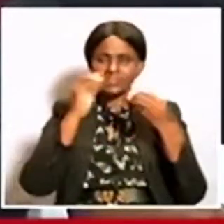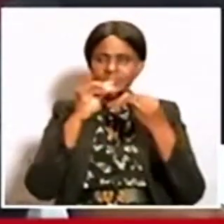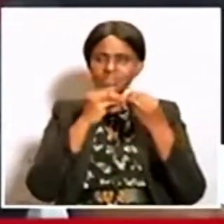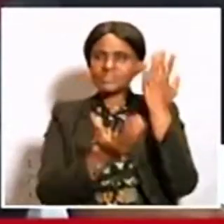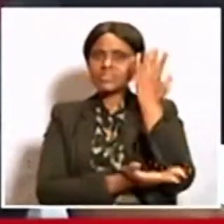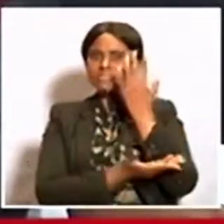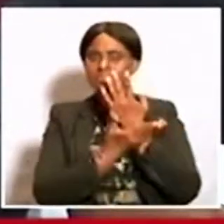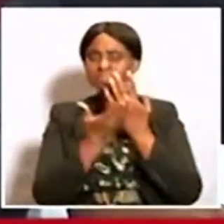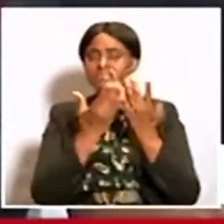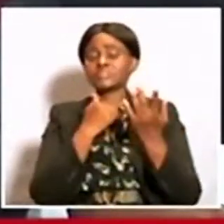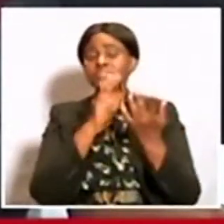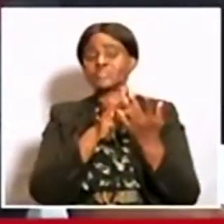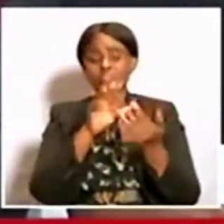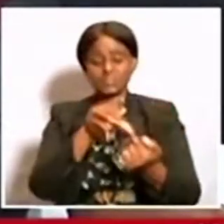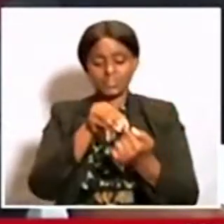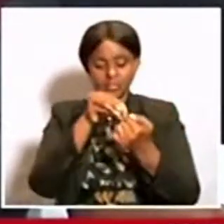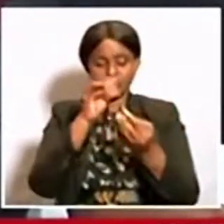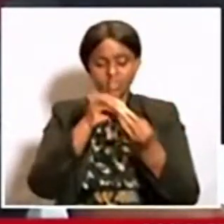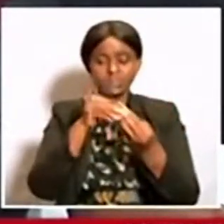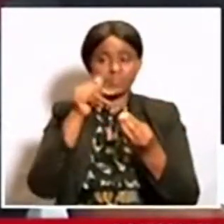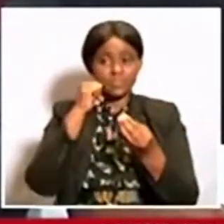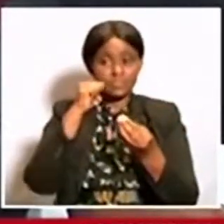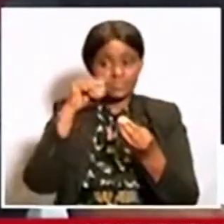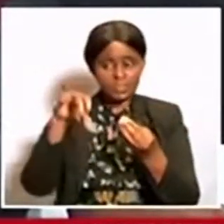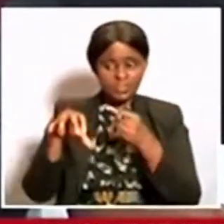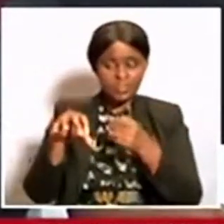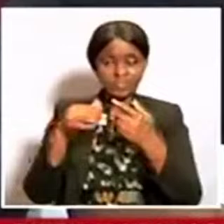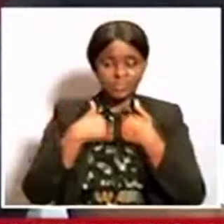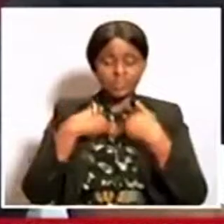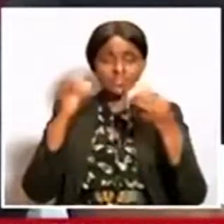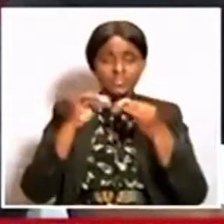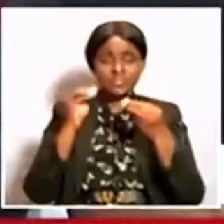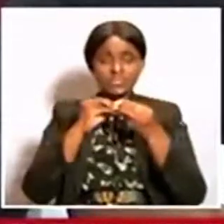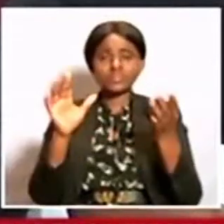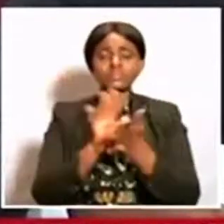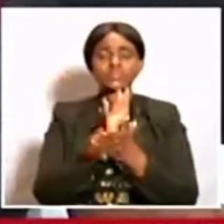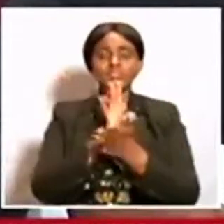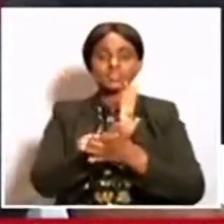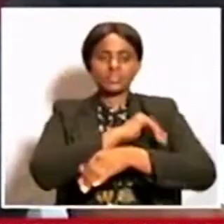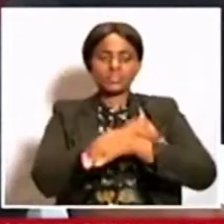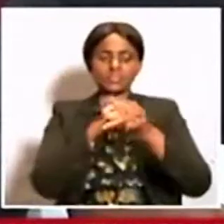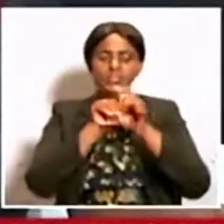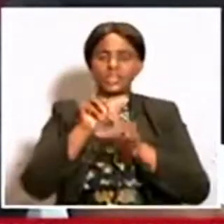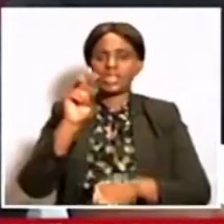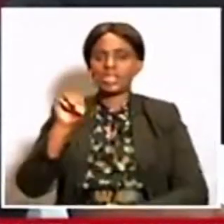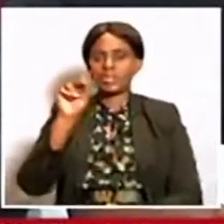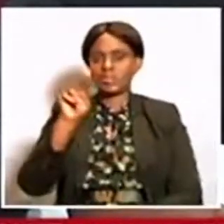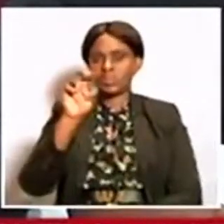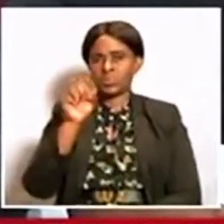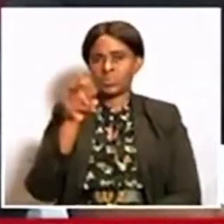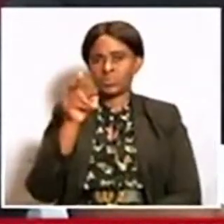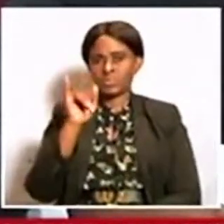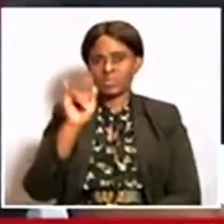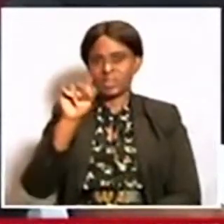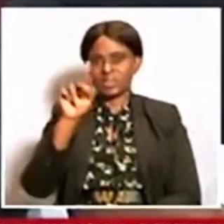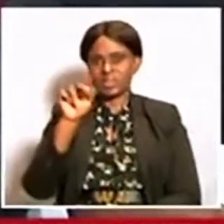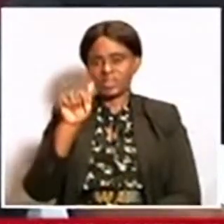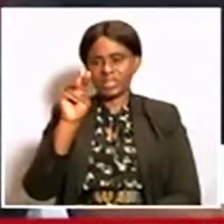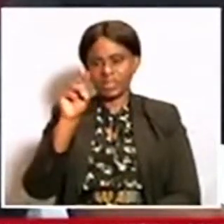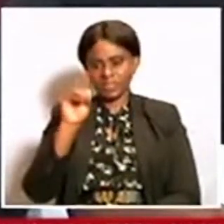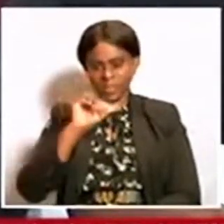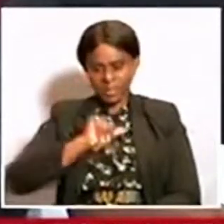improvement, especially on the girl child. There are a lot of early marriages in Mshindamo, yes. We've been sensitizing